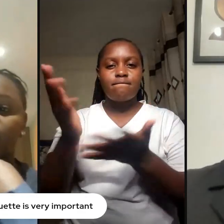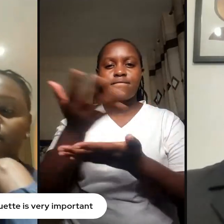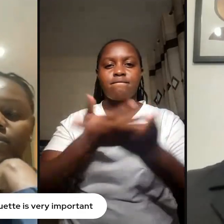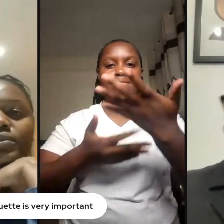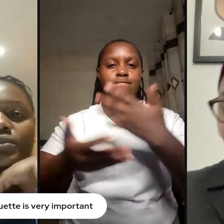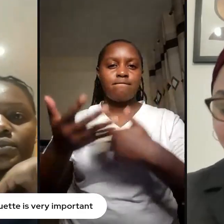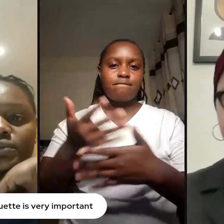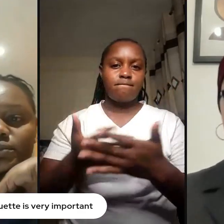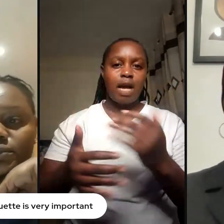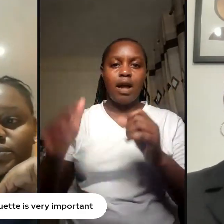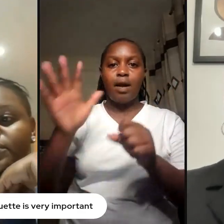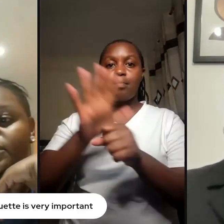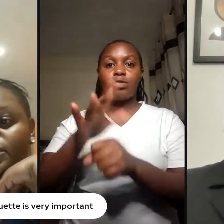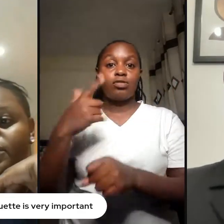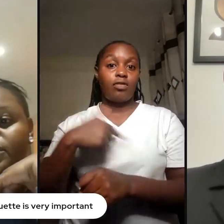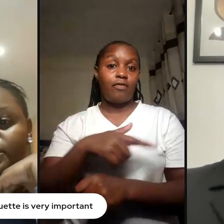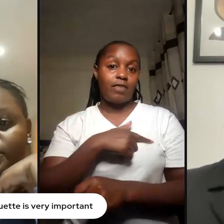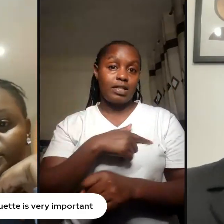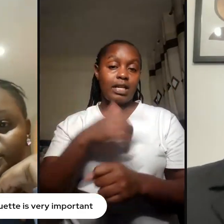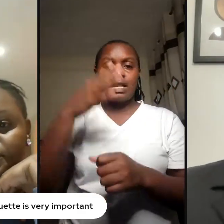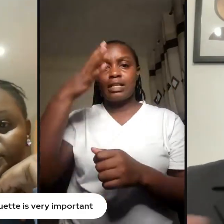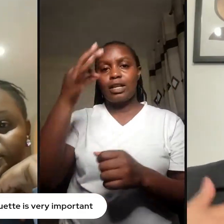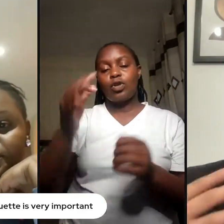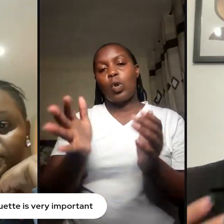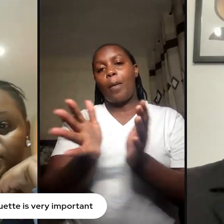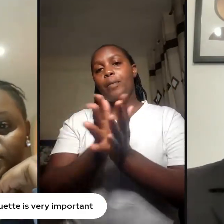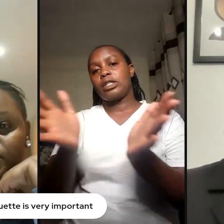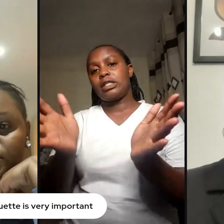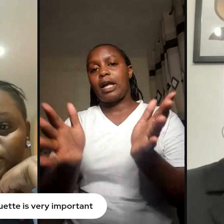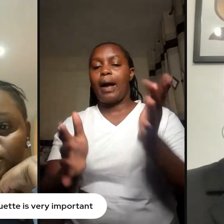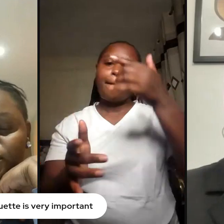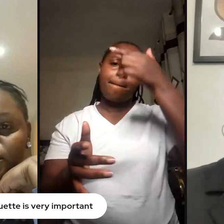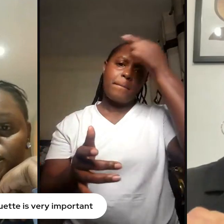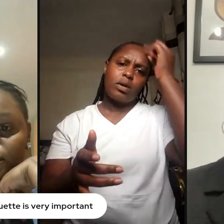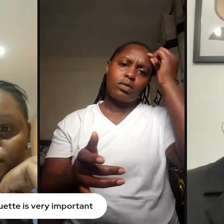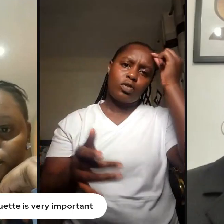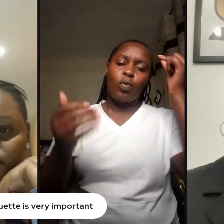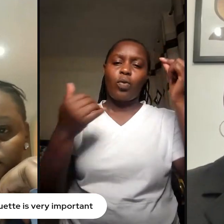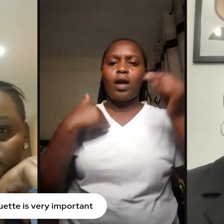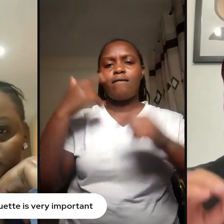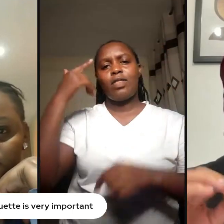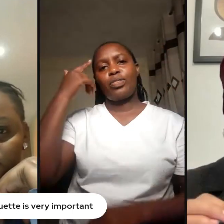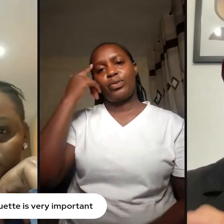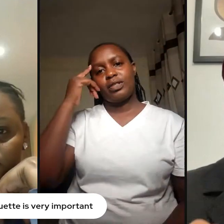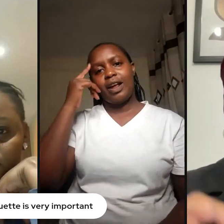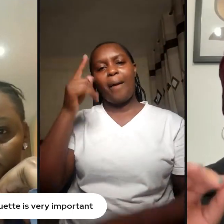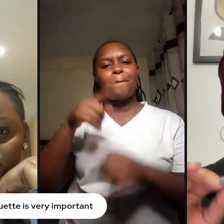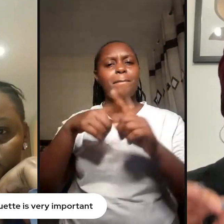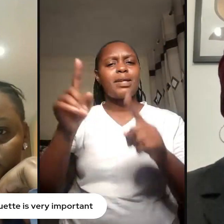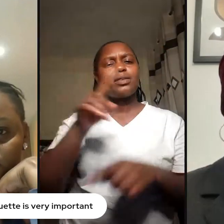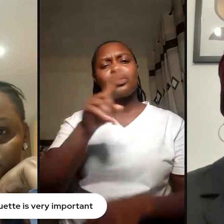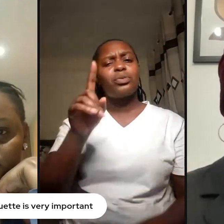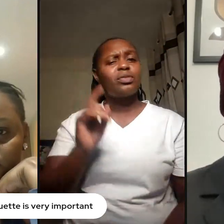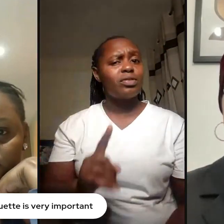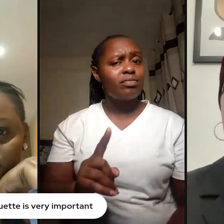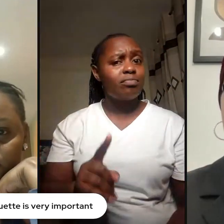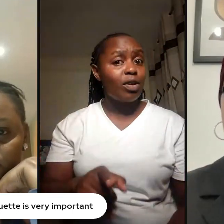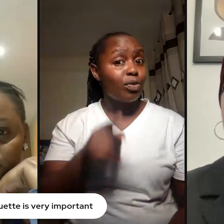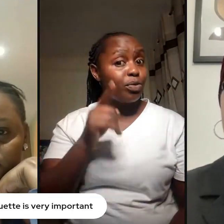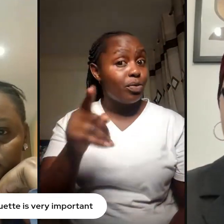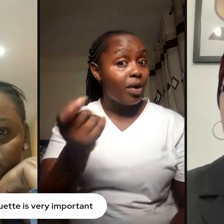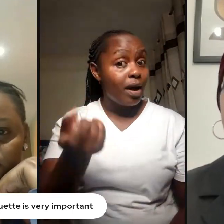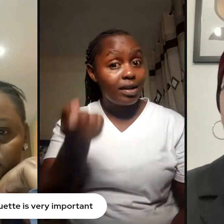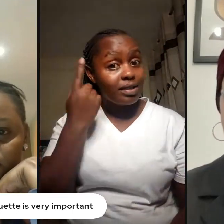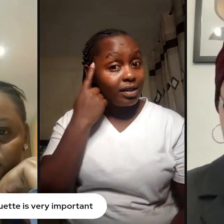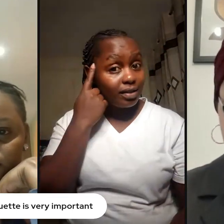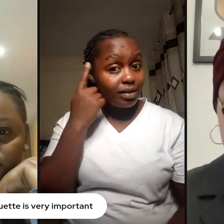post for the sake of posting, or maybe post because we have a thought to post. The question is, do you really understand the time